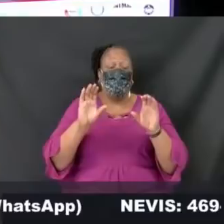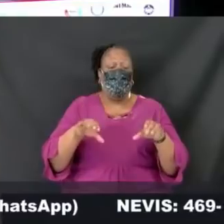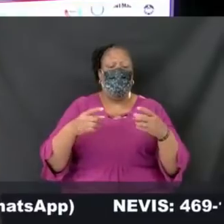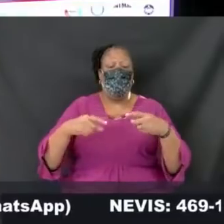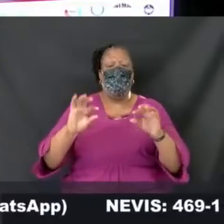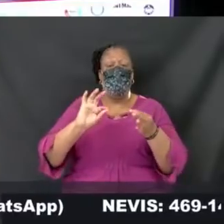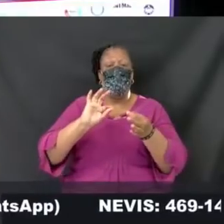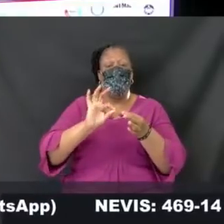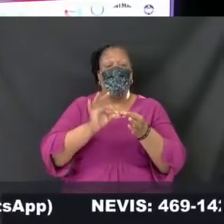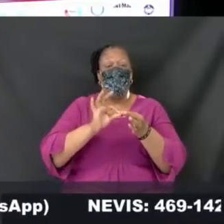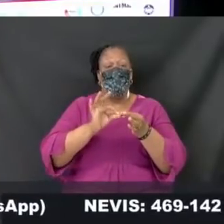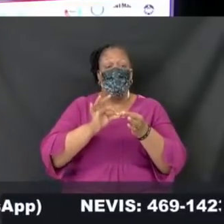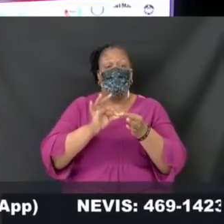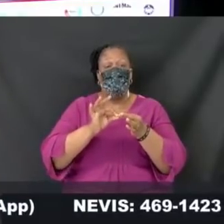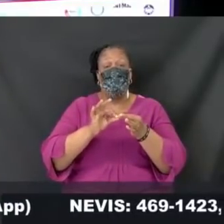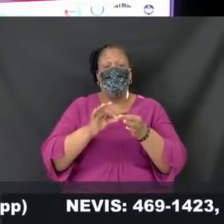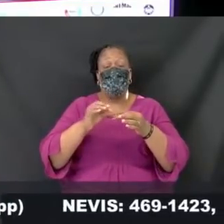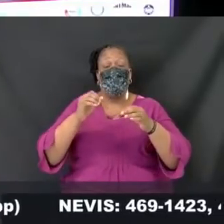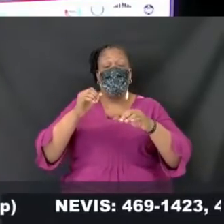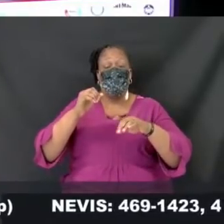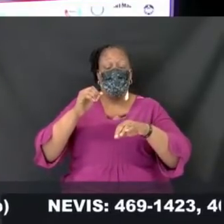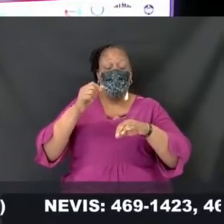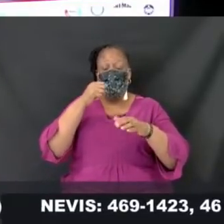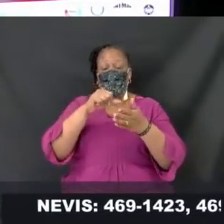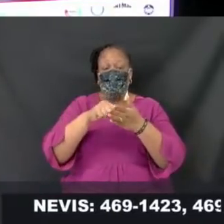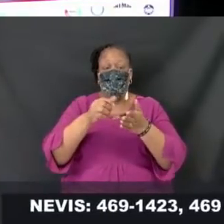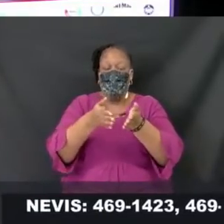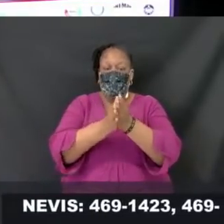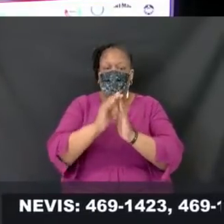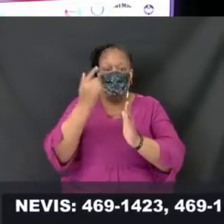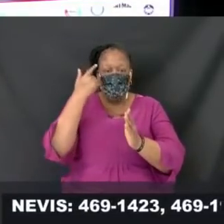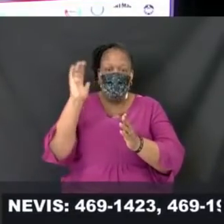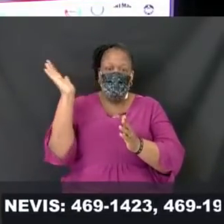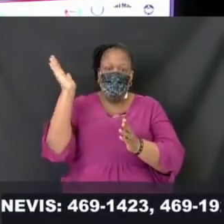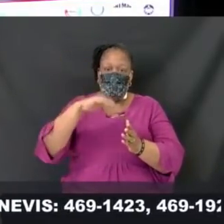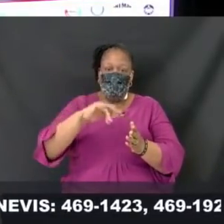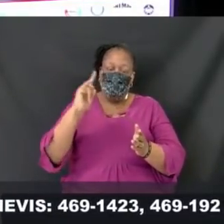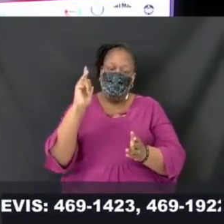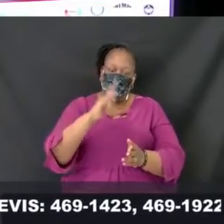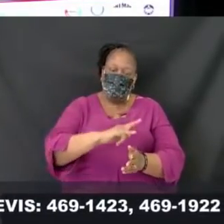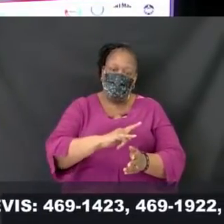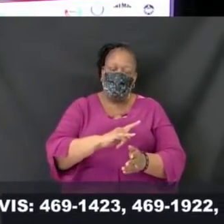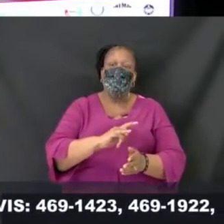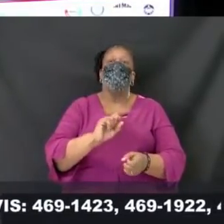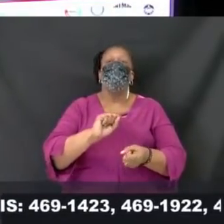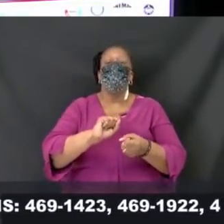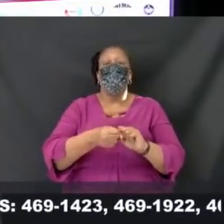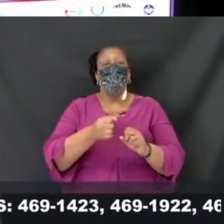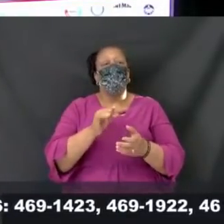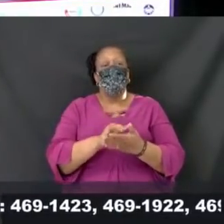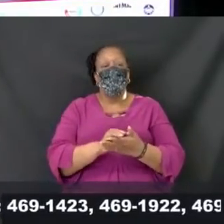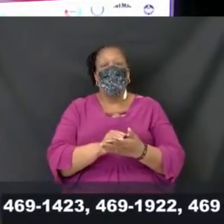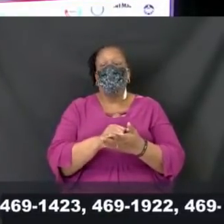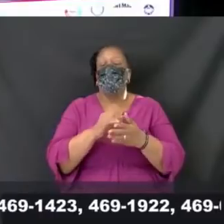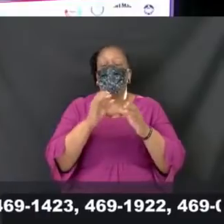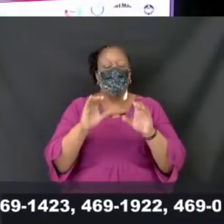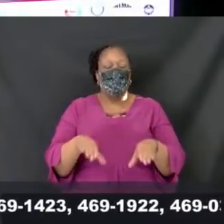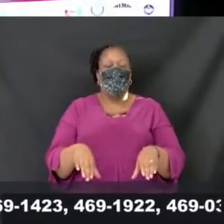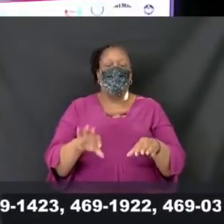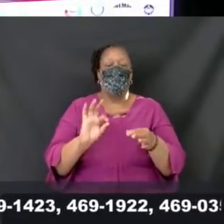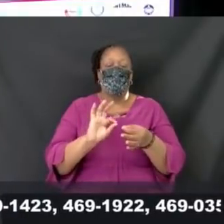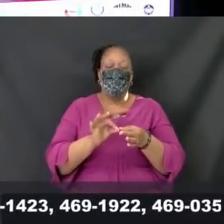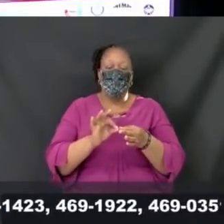be reset. That will give you the capability and ability to go into that same application